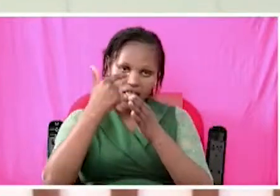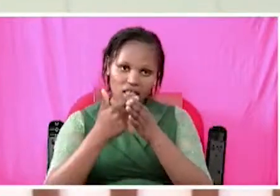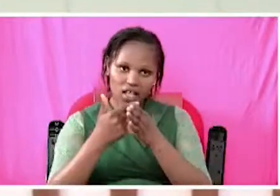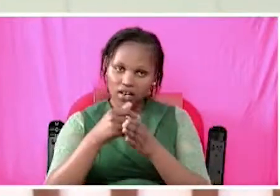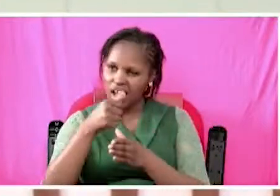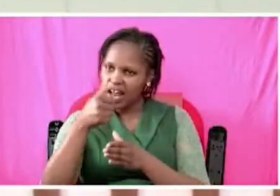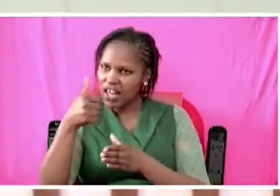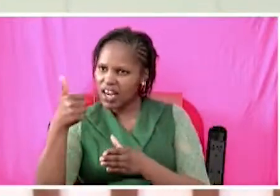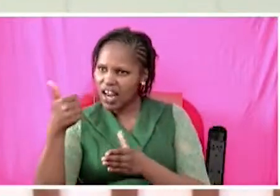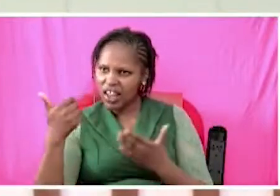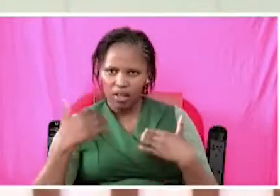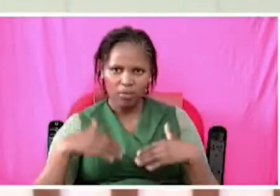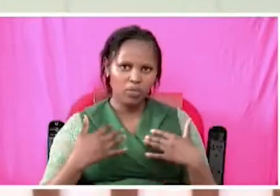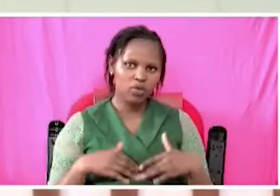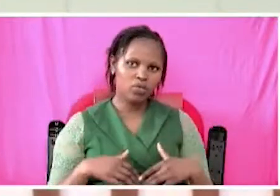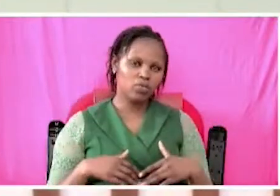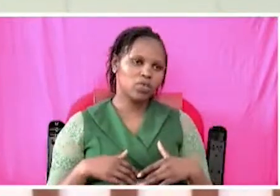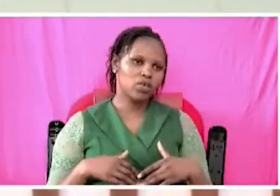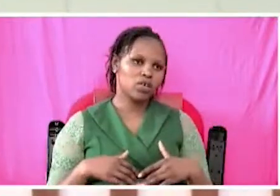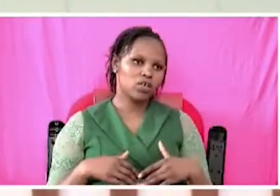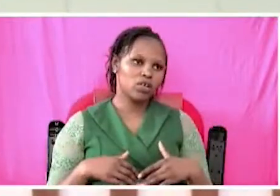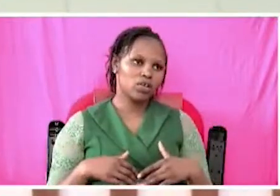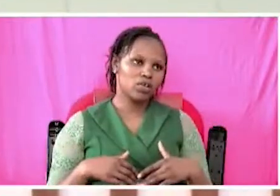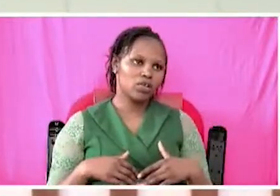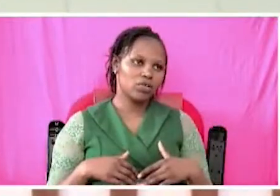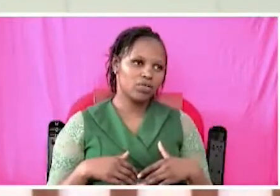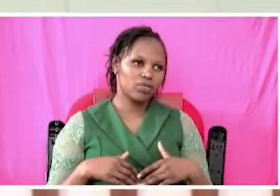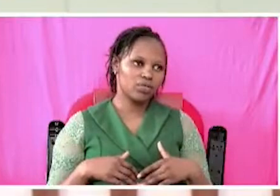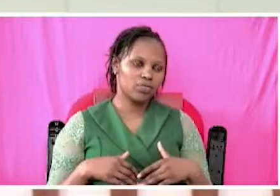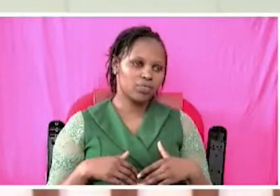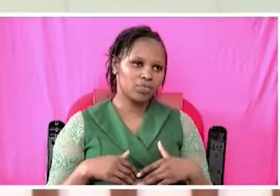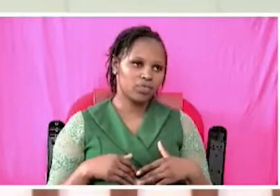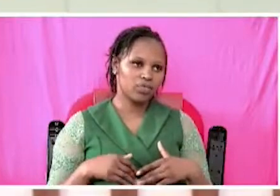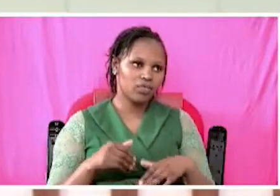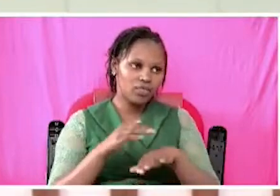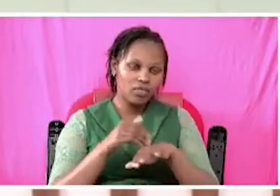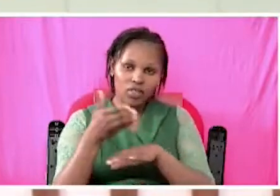else, the plan of God for us, because God